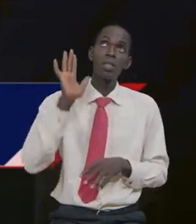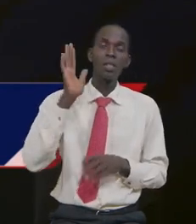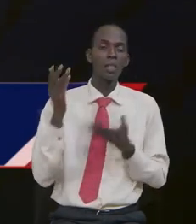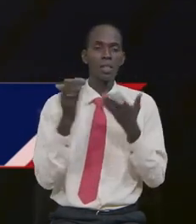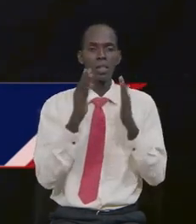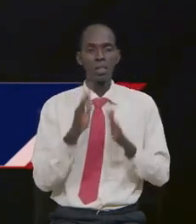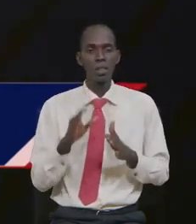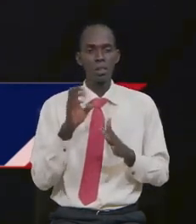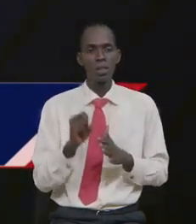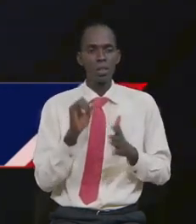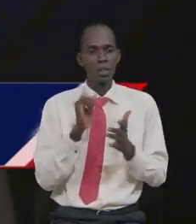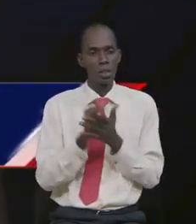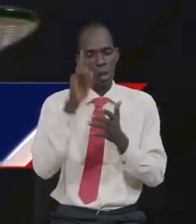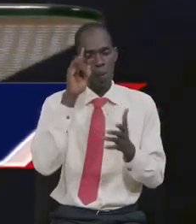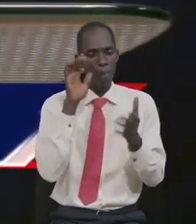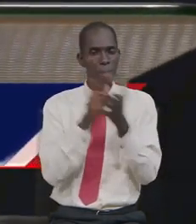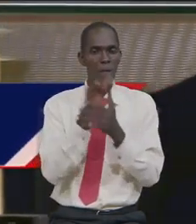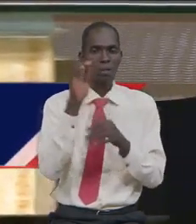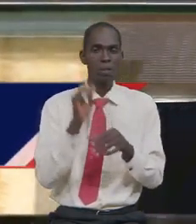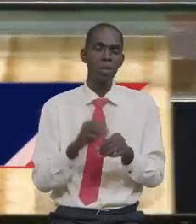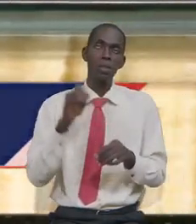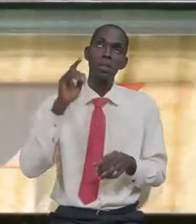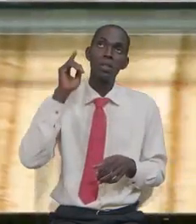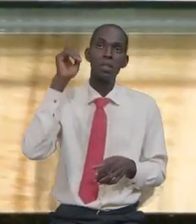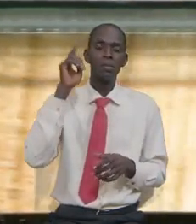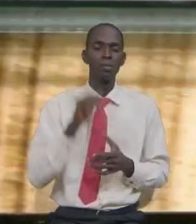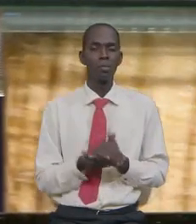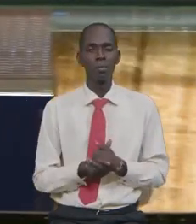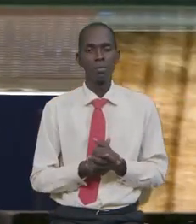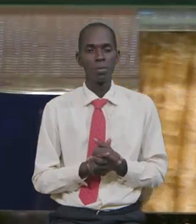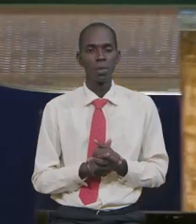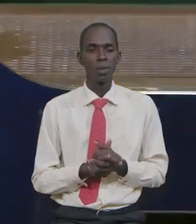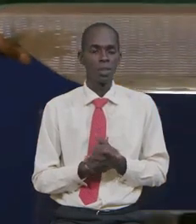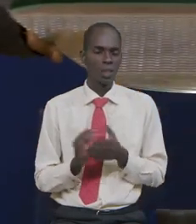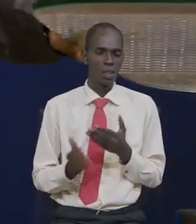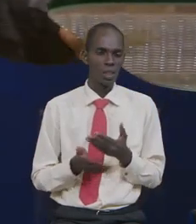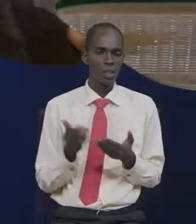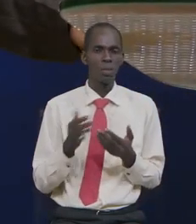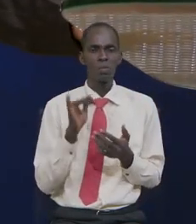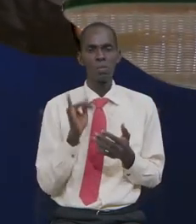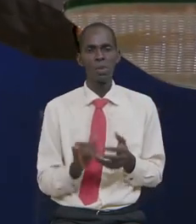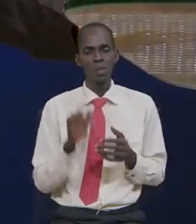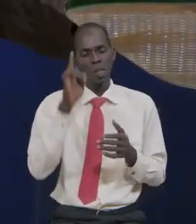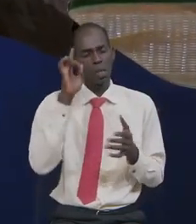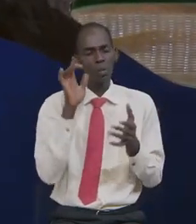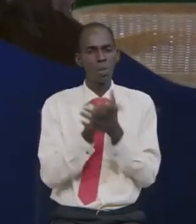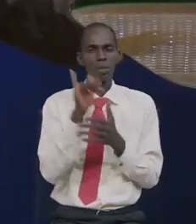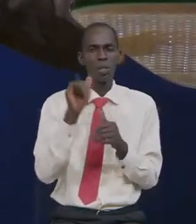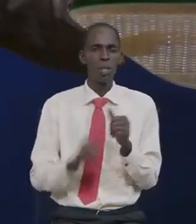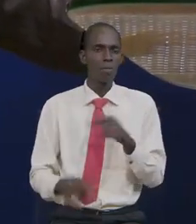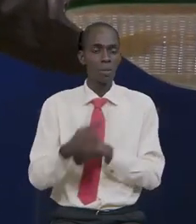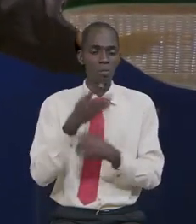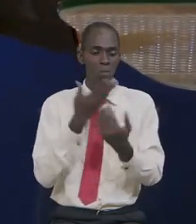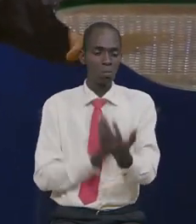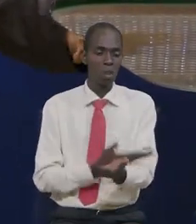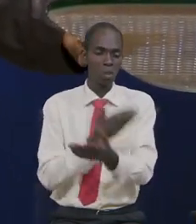that trusted in him. Simply trusting every day. In the morning,